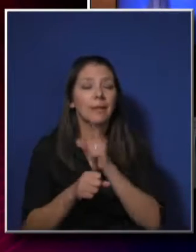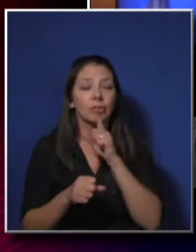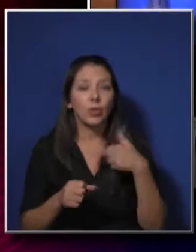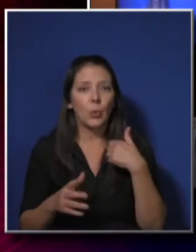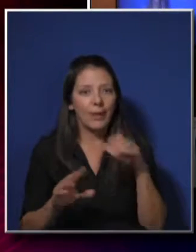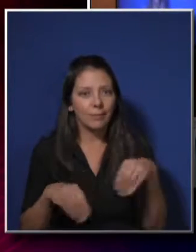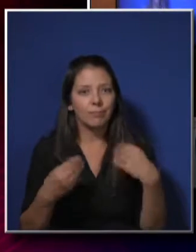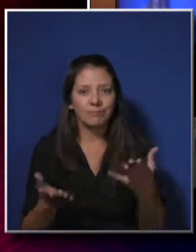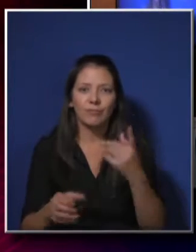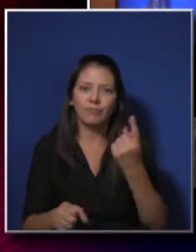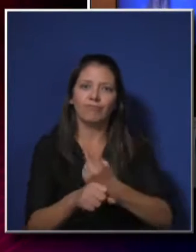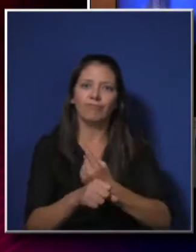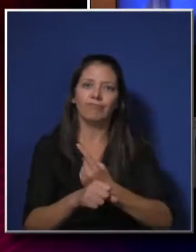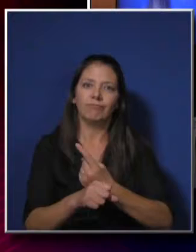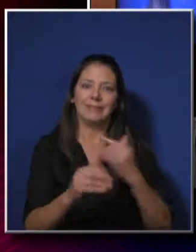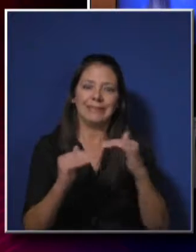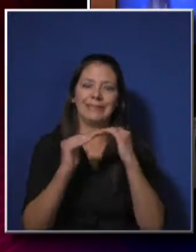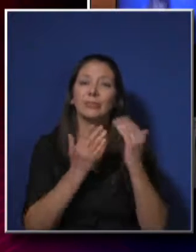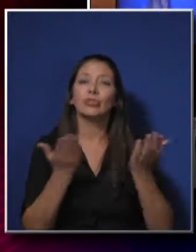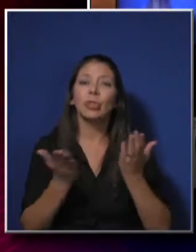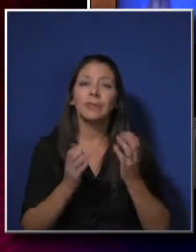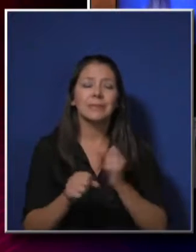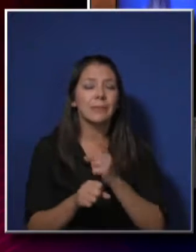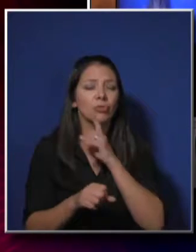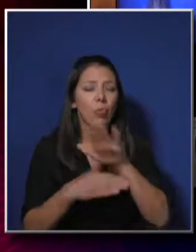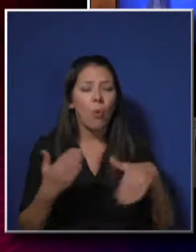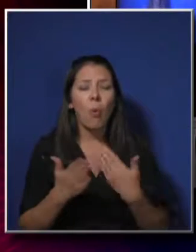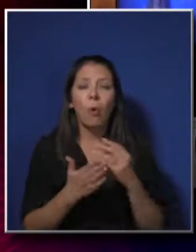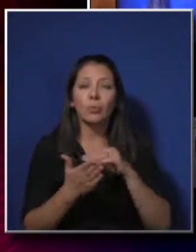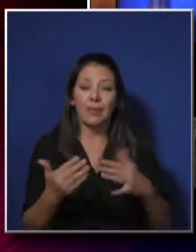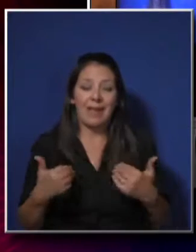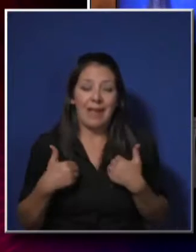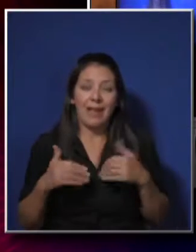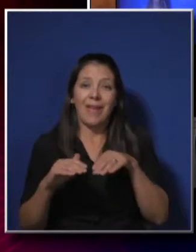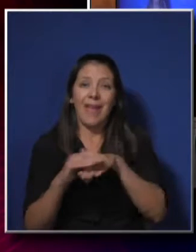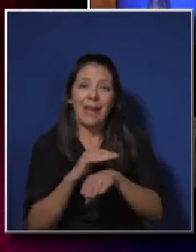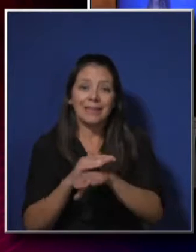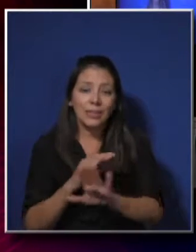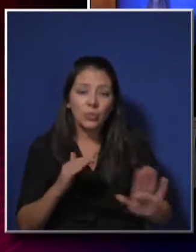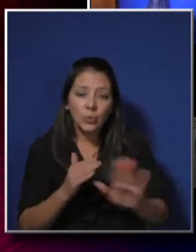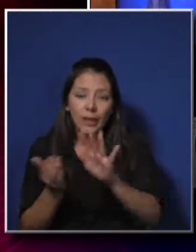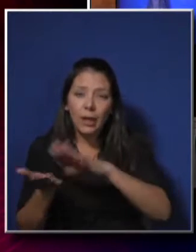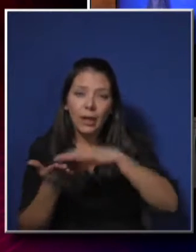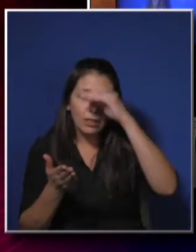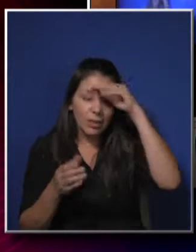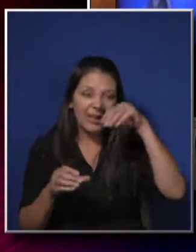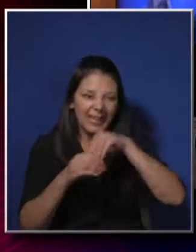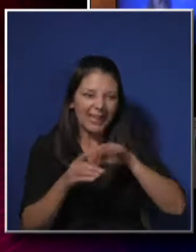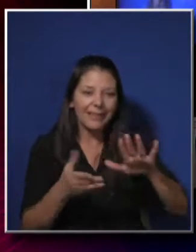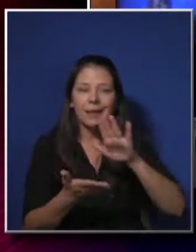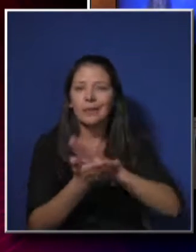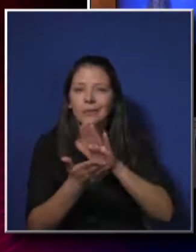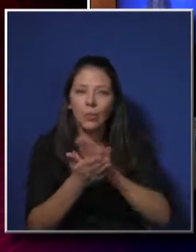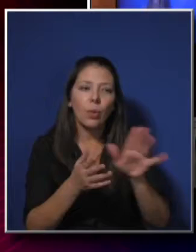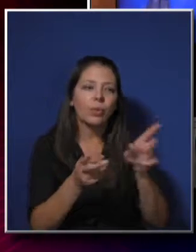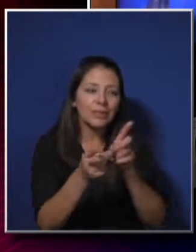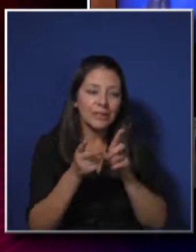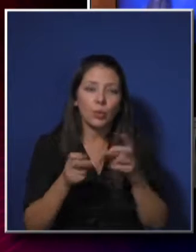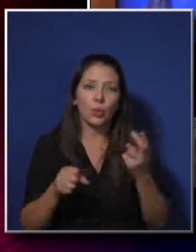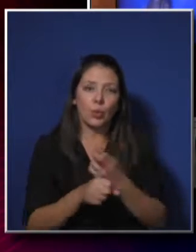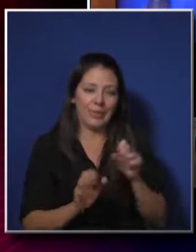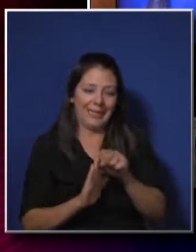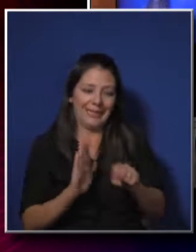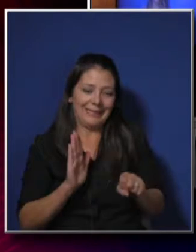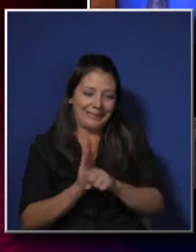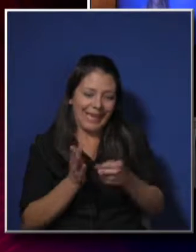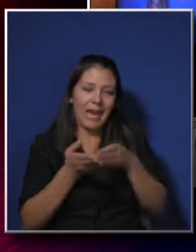assurances, ensuring all students have access to learning in their schools and districts using statewide resources to